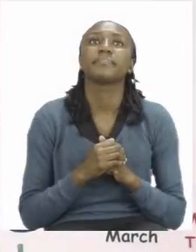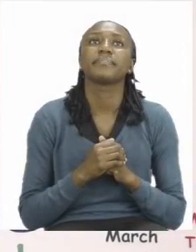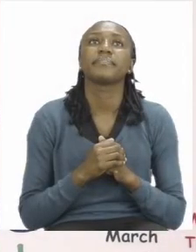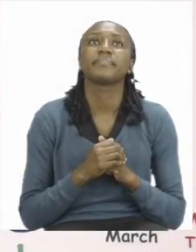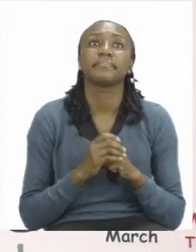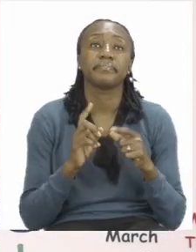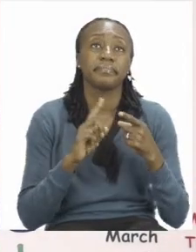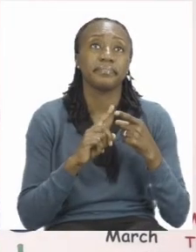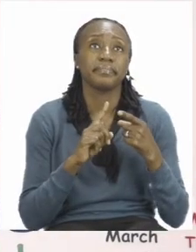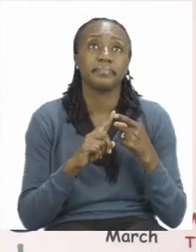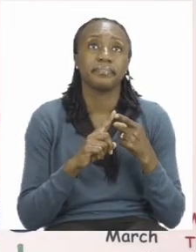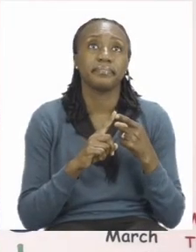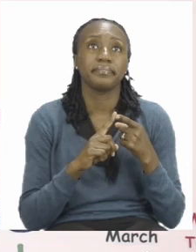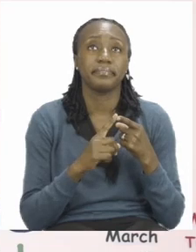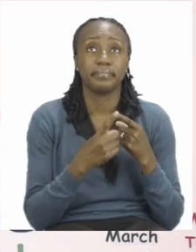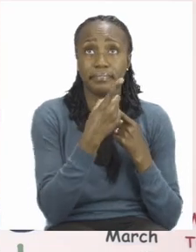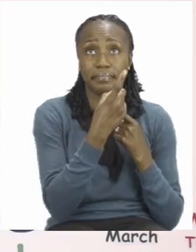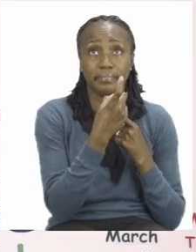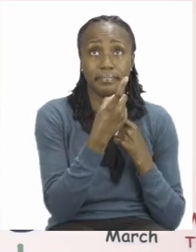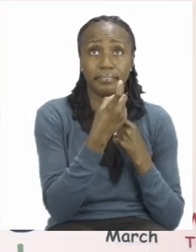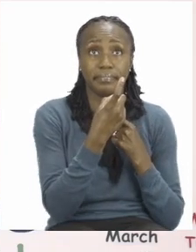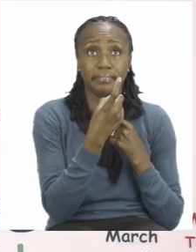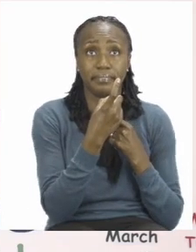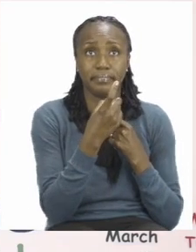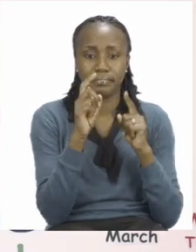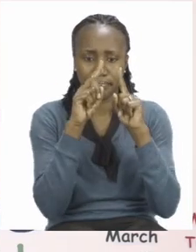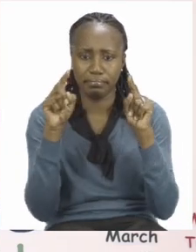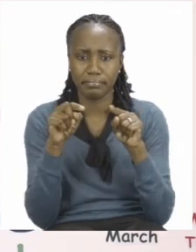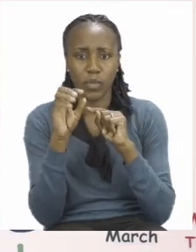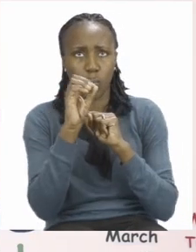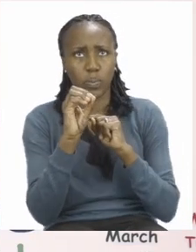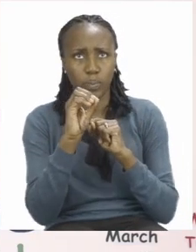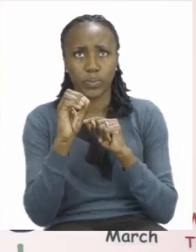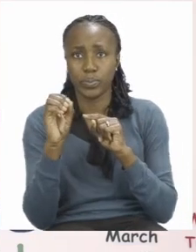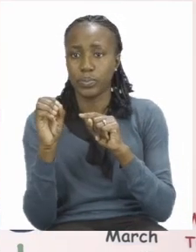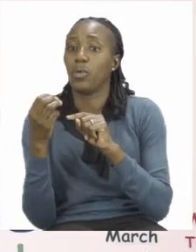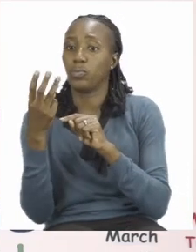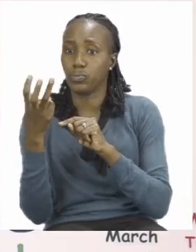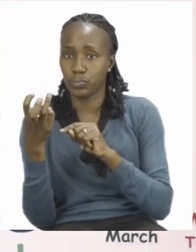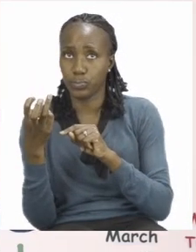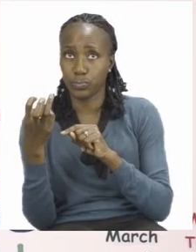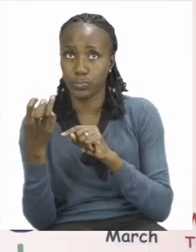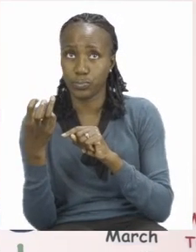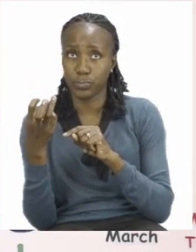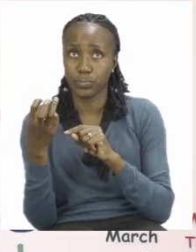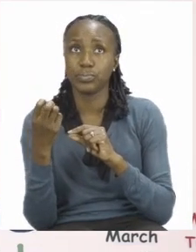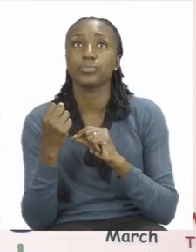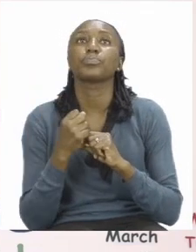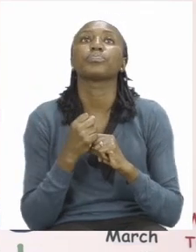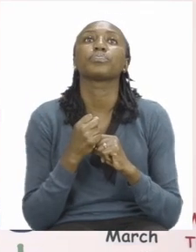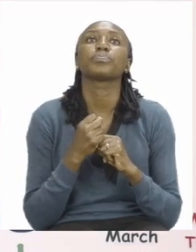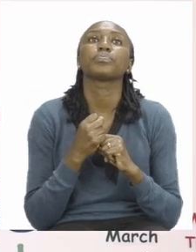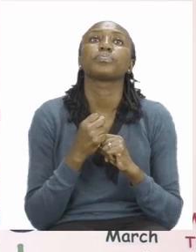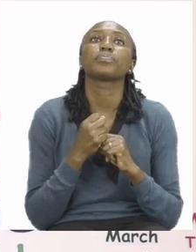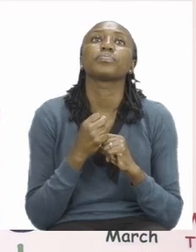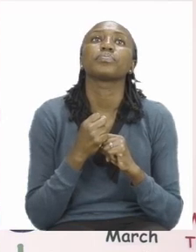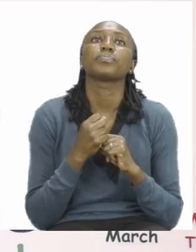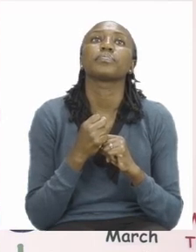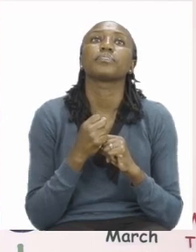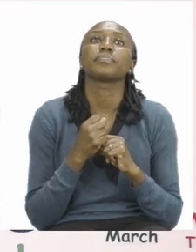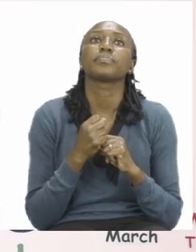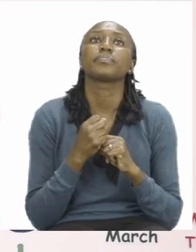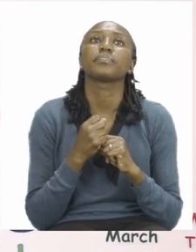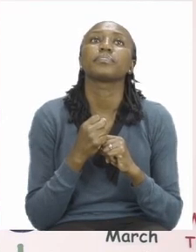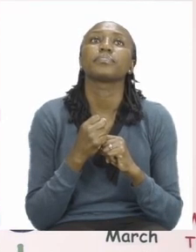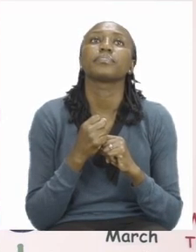one has a 10 and a missing number and then a 30. So we're going to